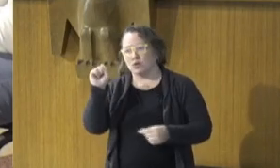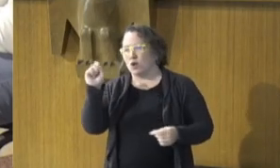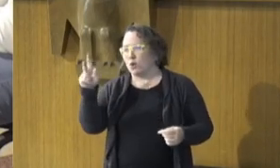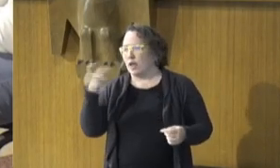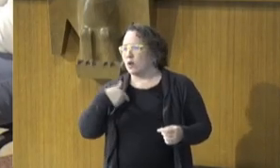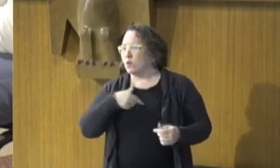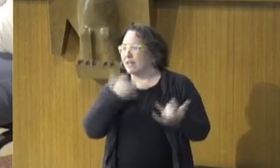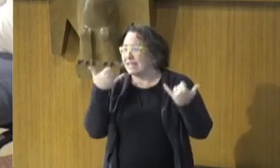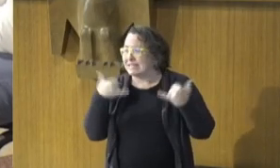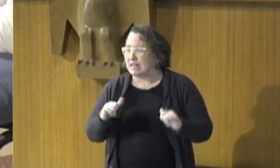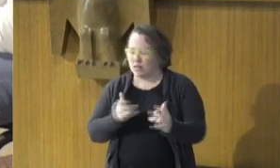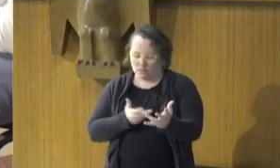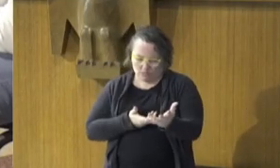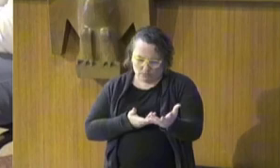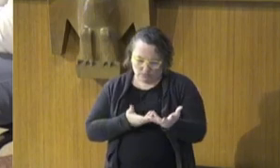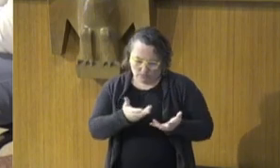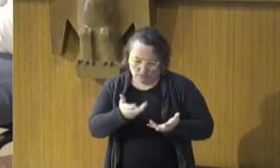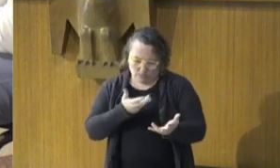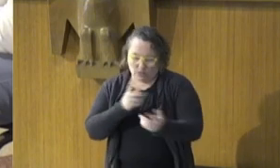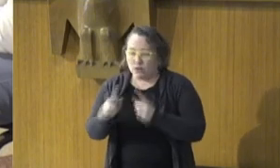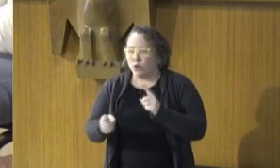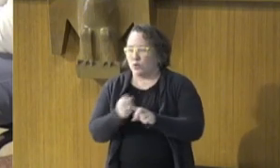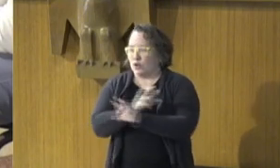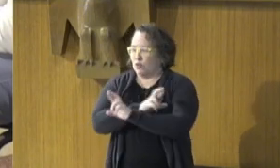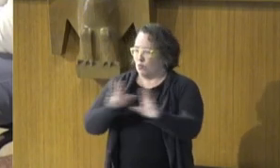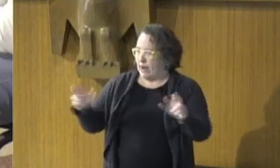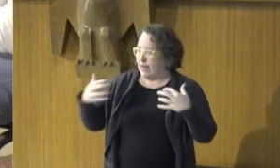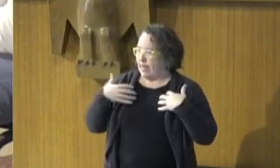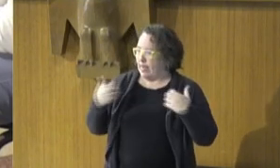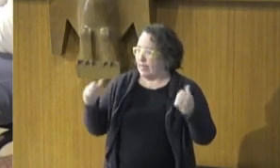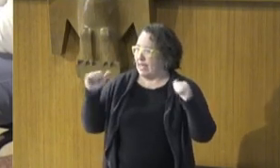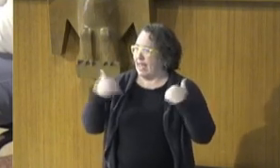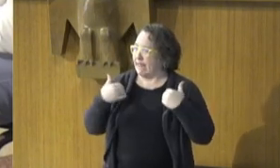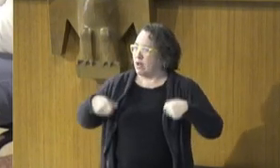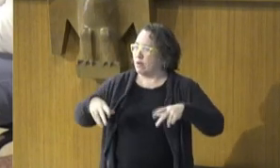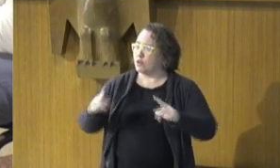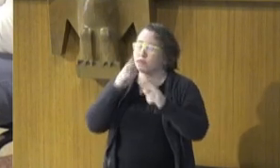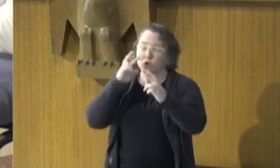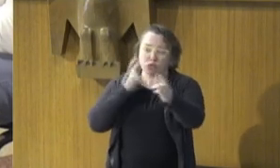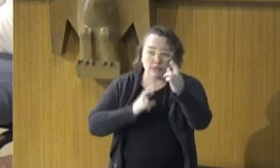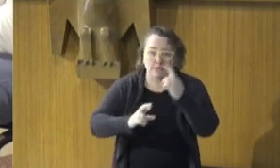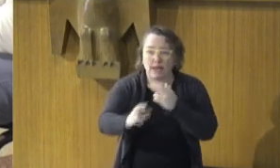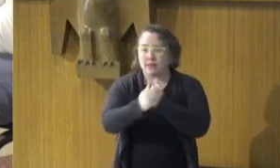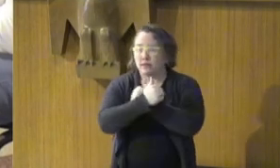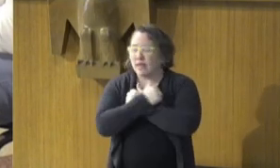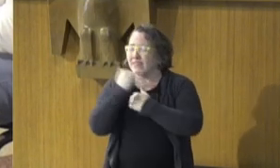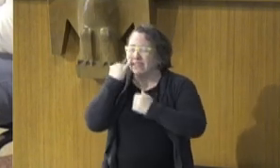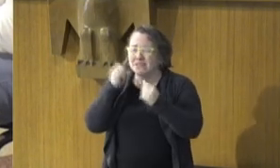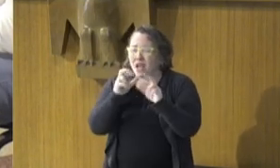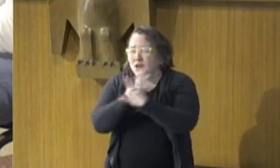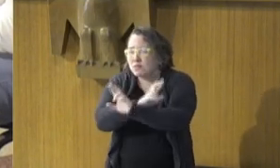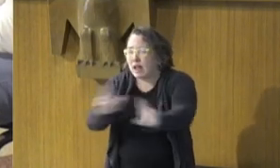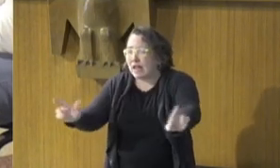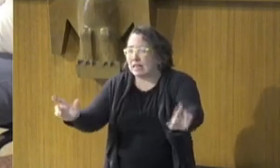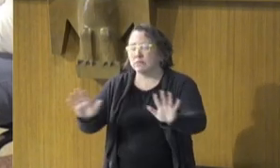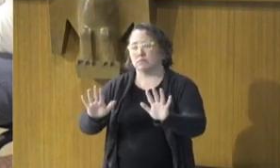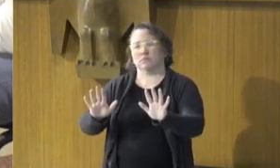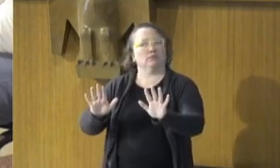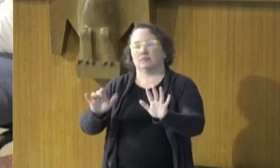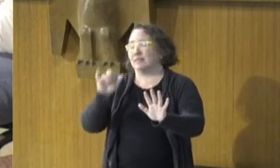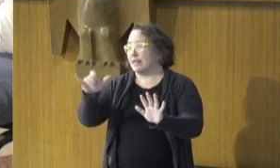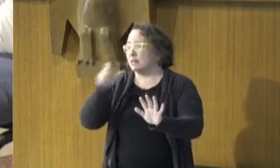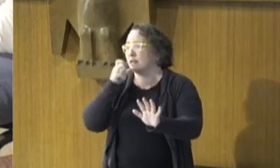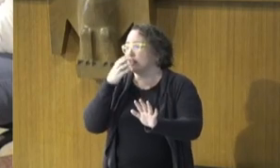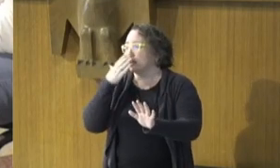still enter into those conversations when we're ready from a place of respect and love. But if we're not ready yet, that's not a good situation to be